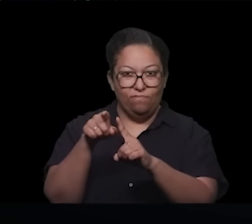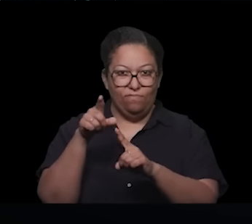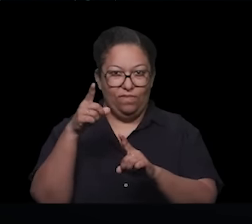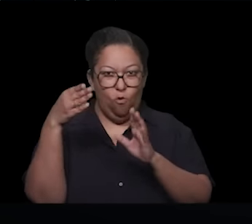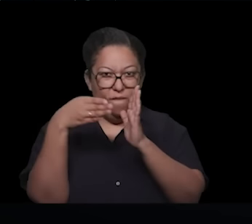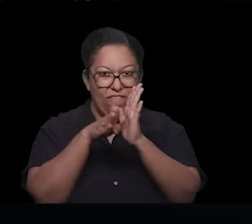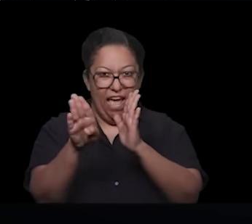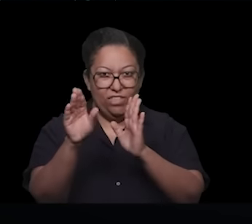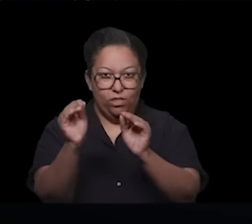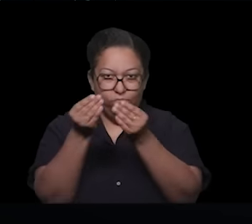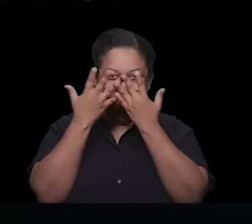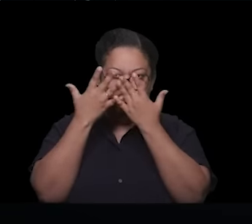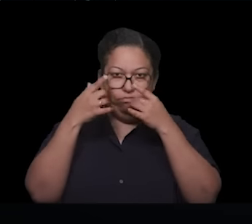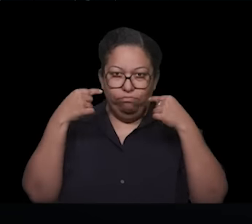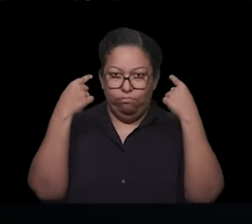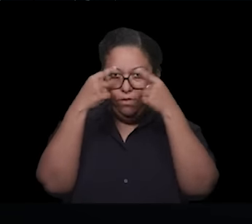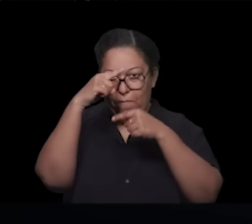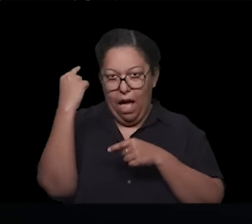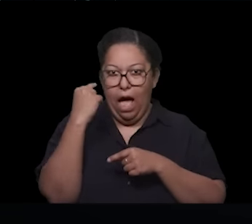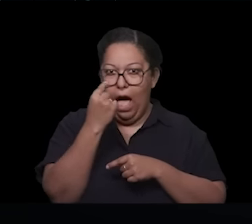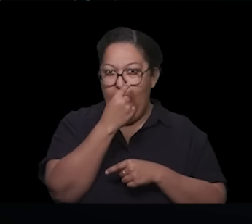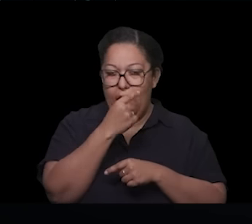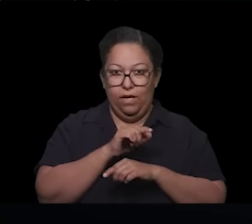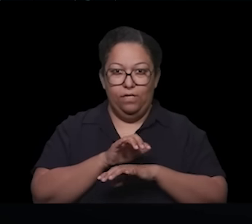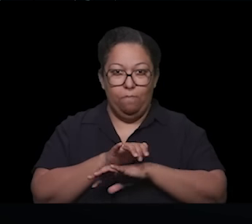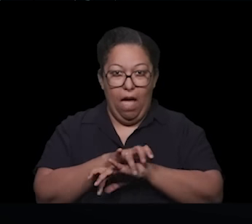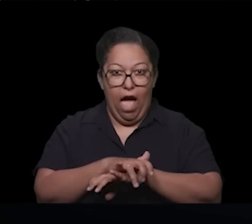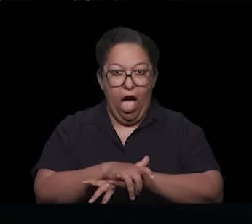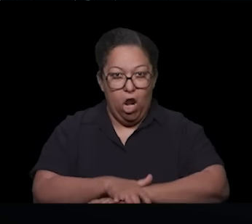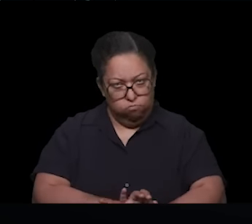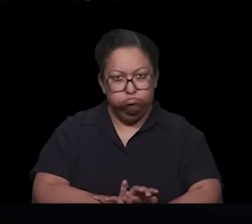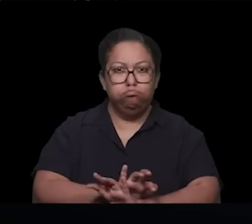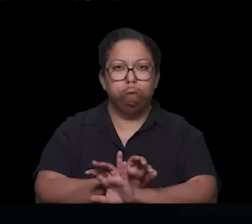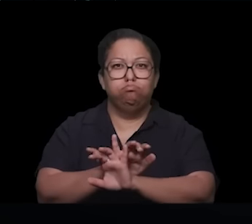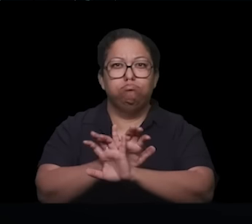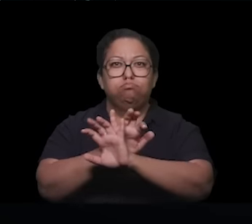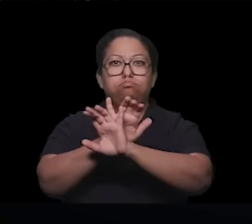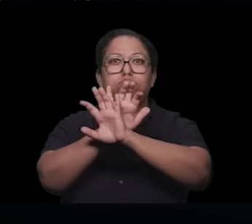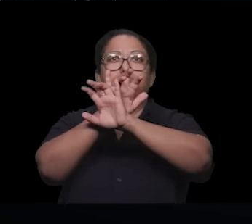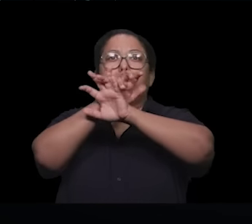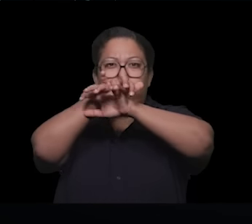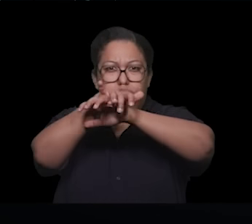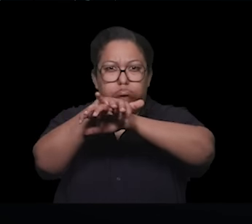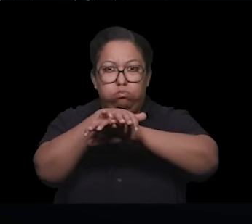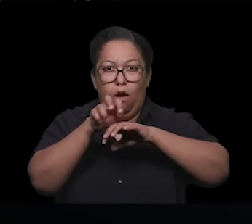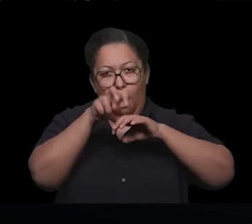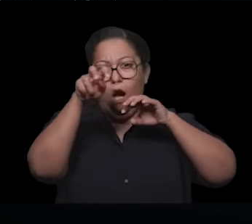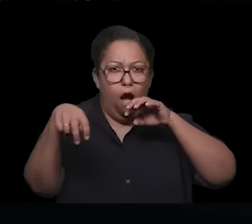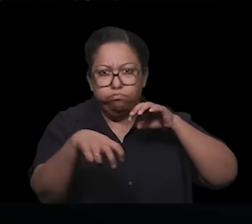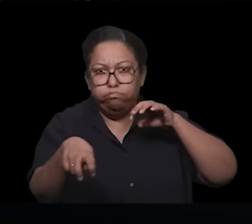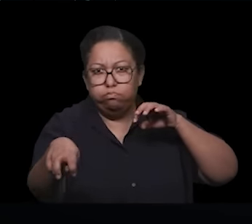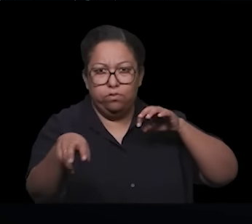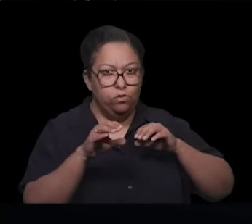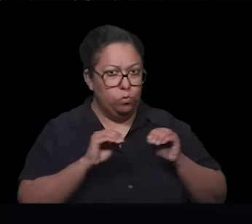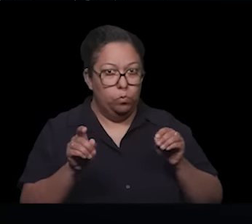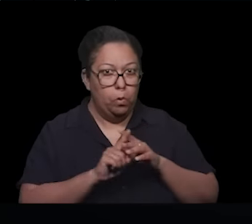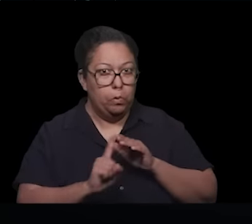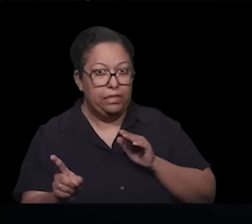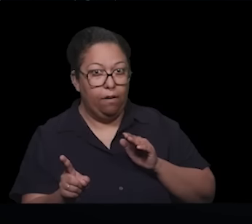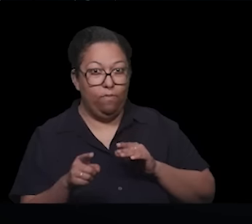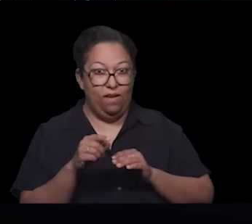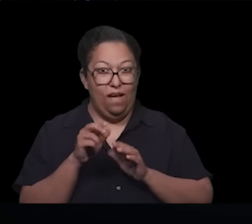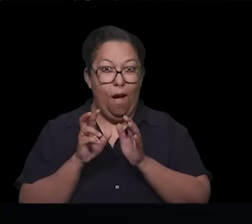pinpoints his target. The mantis's reflection appears in the spider's black eyes. The spider climbs the can and follows the mantis down a discarded paint roller.